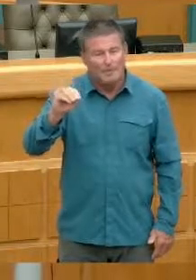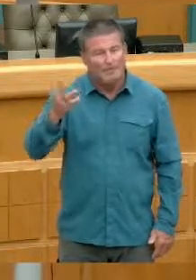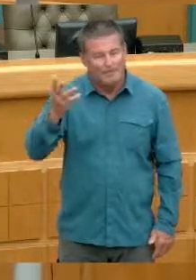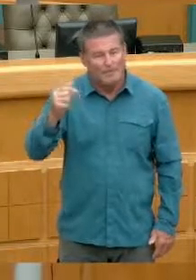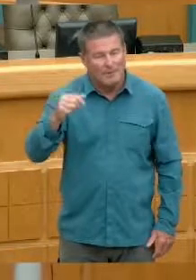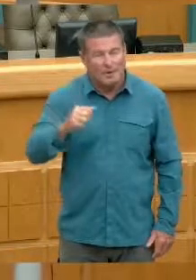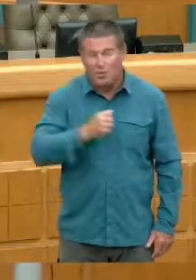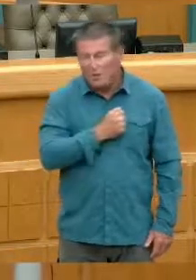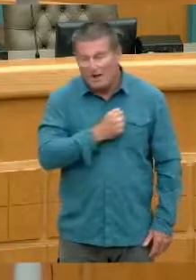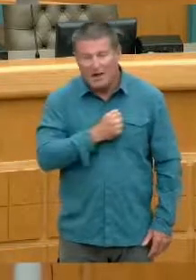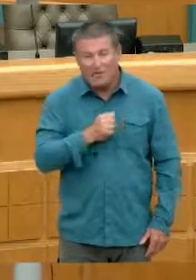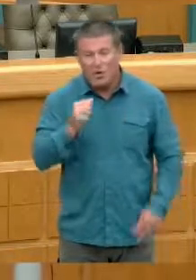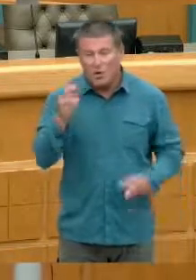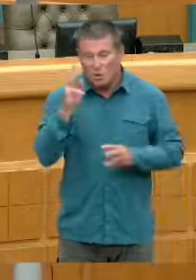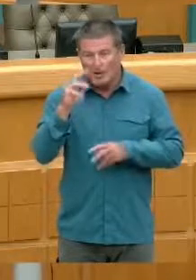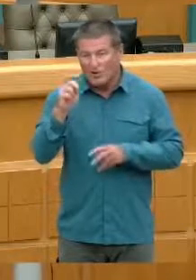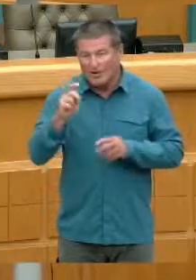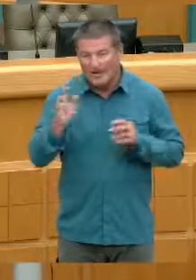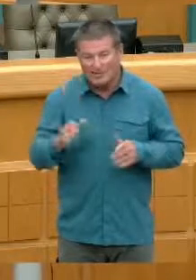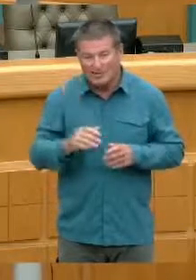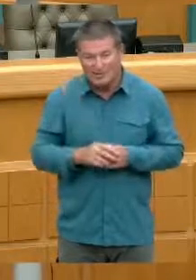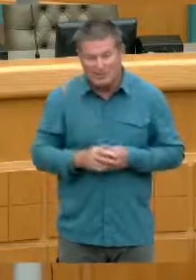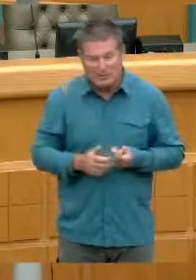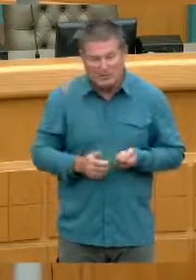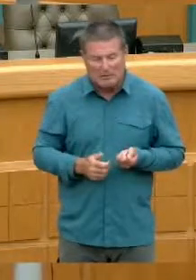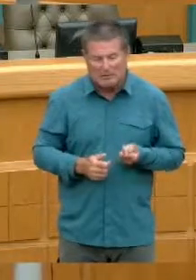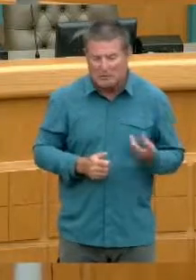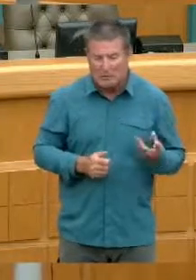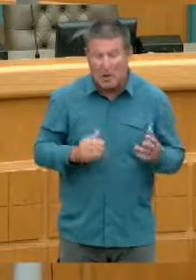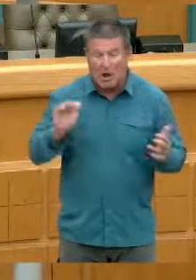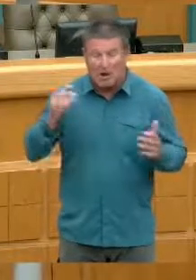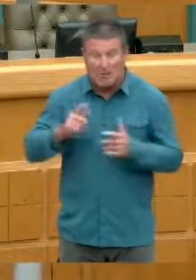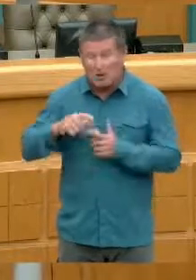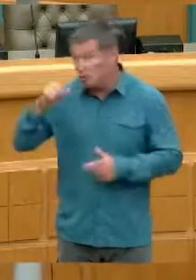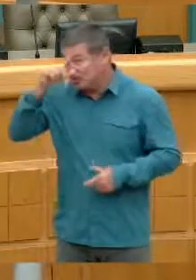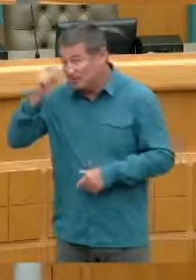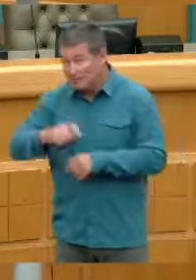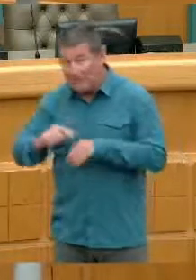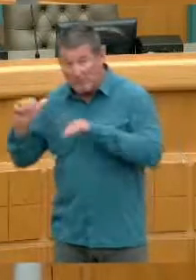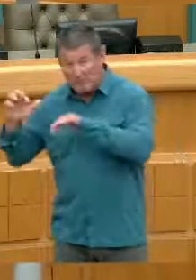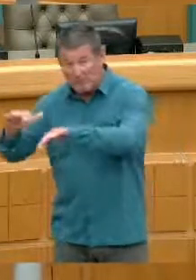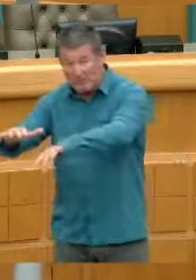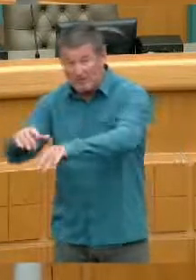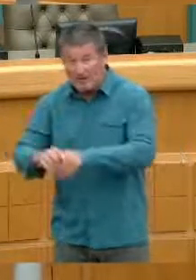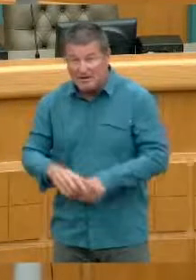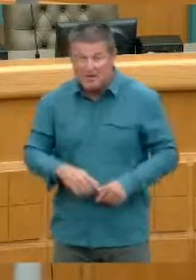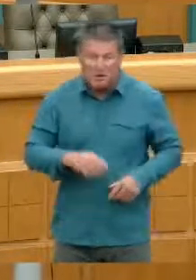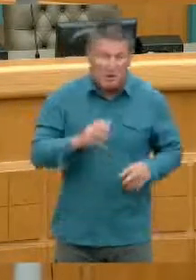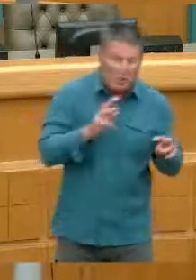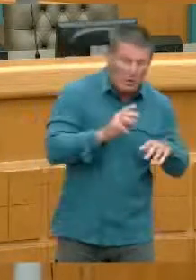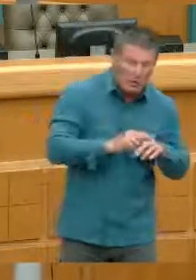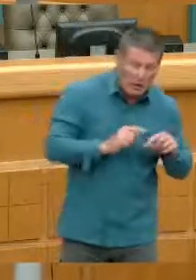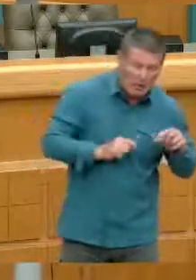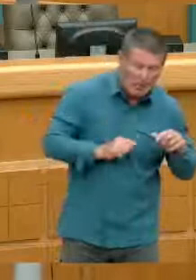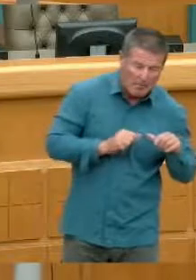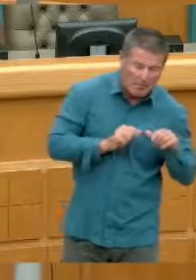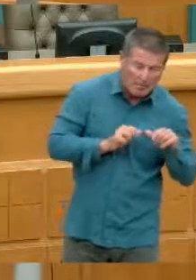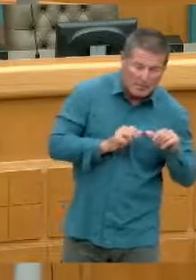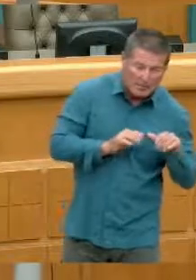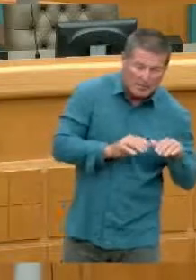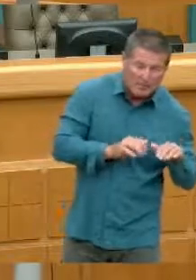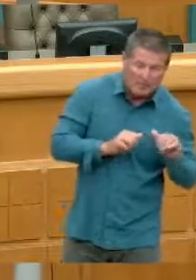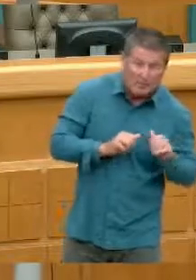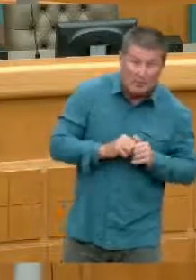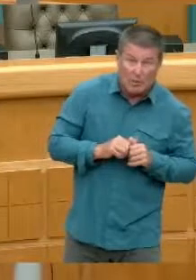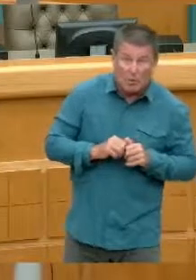love our winter Texans, but there's not as many of them as there are the people that come down in the summer. And so when this metric goes up